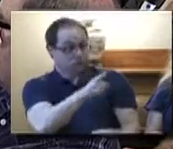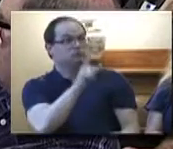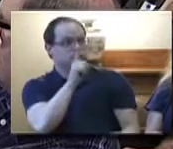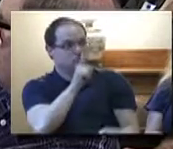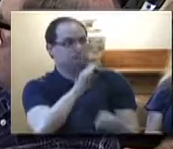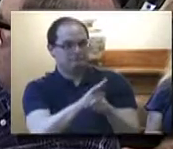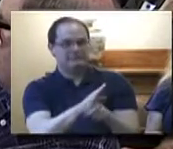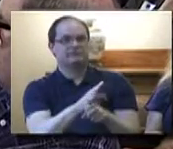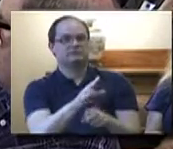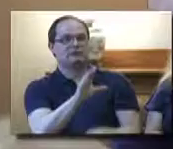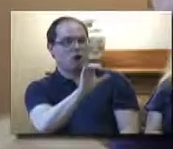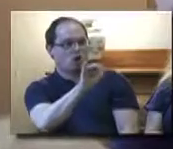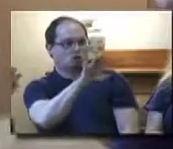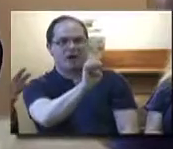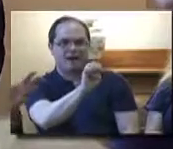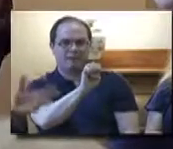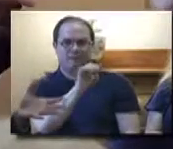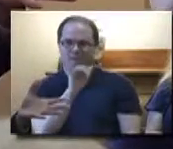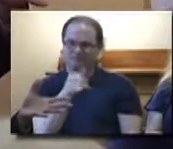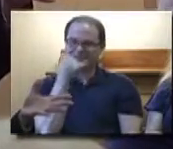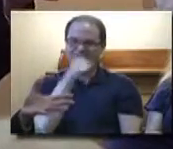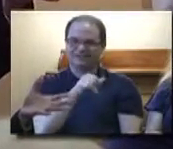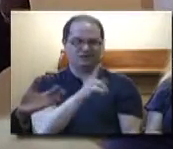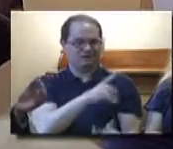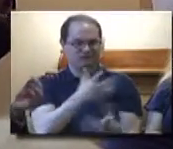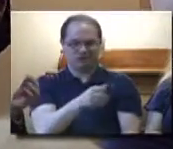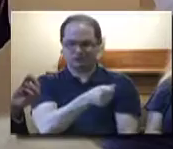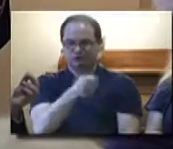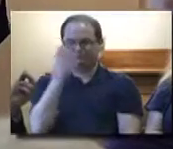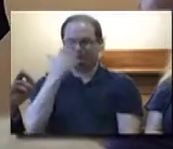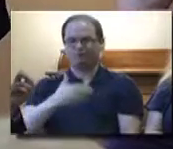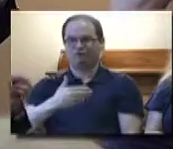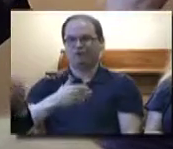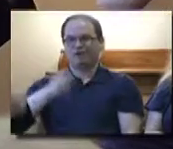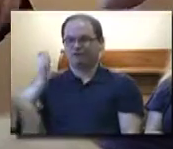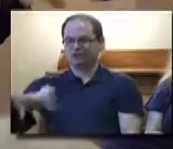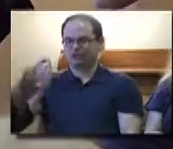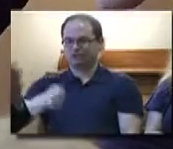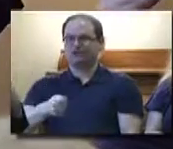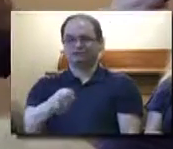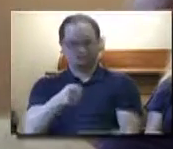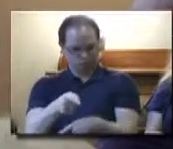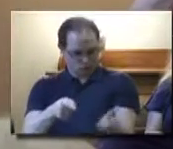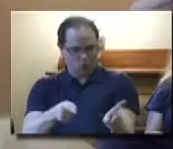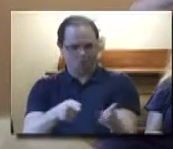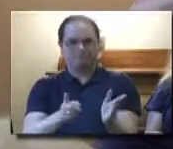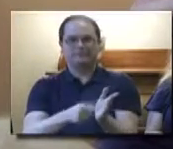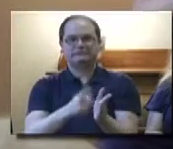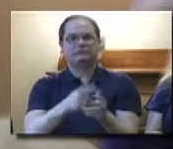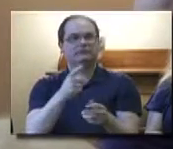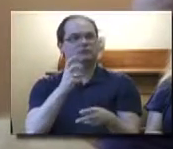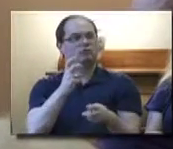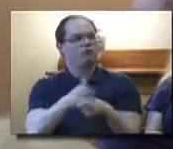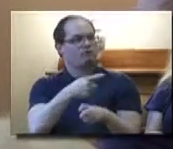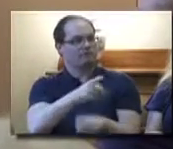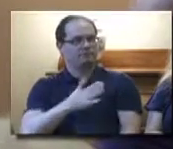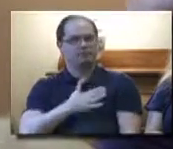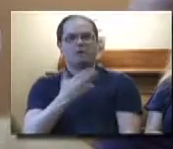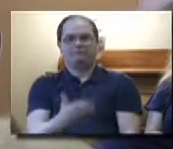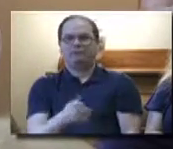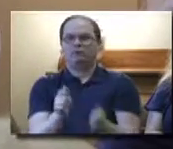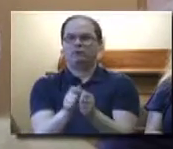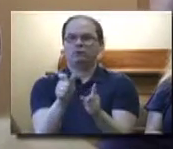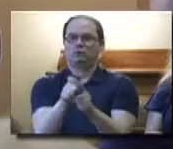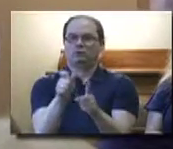That's silly, isn't it? I mean, they've been convicted, right? But it's sometimes difficult for them to admit that with